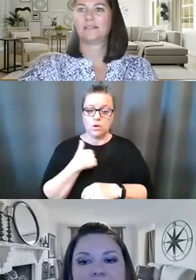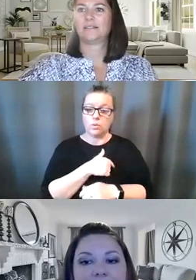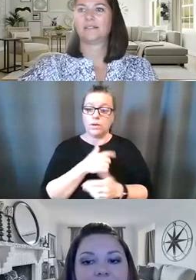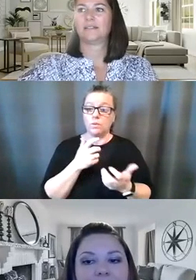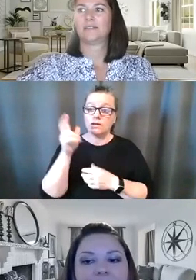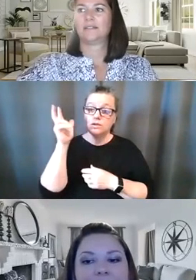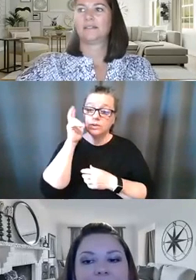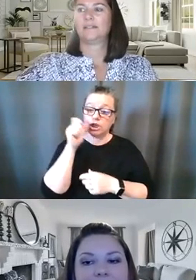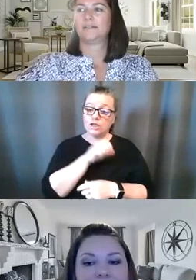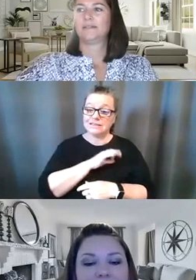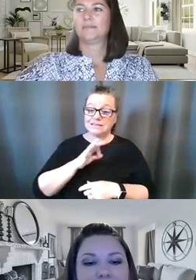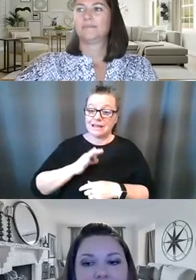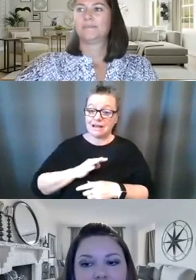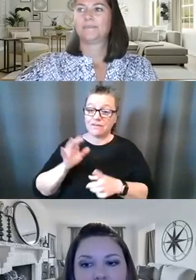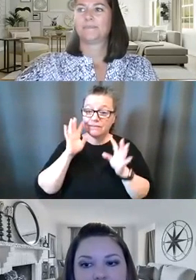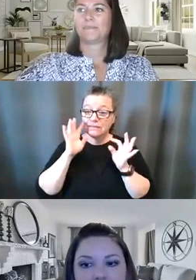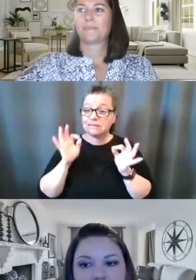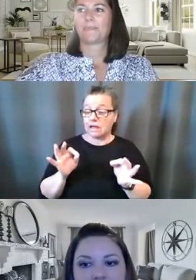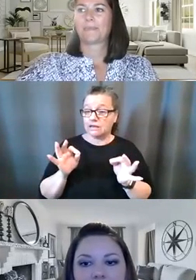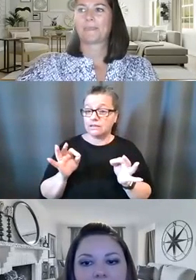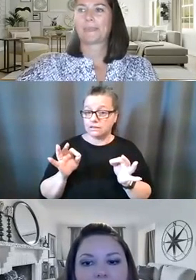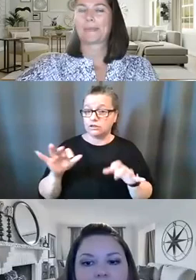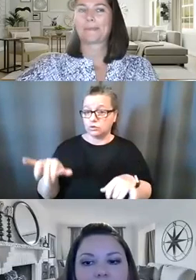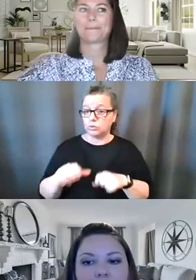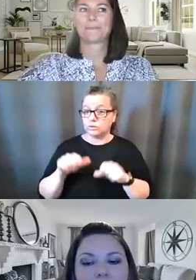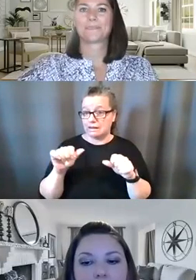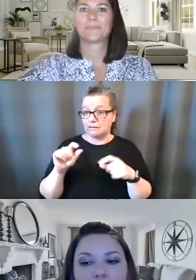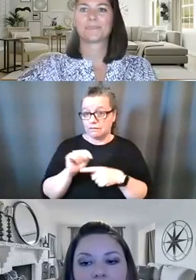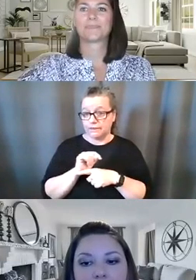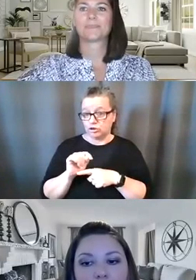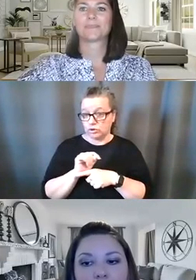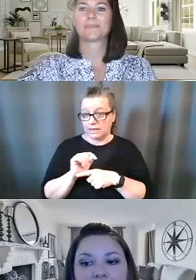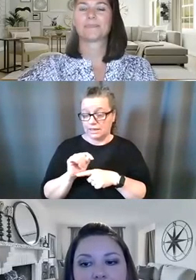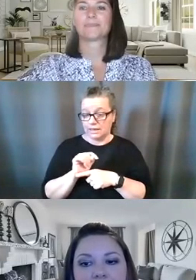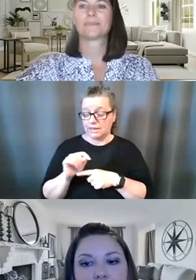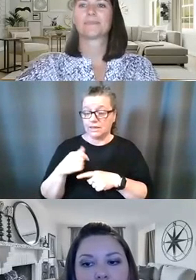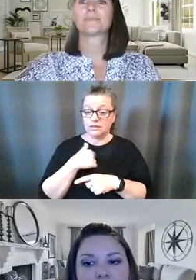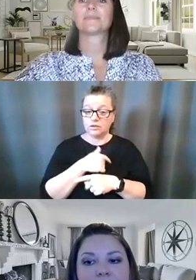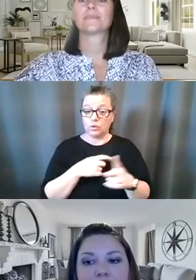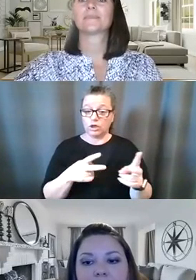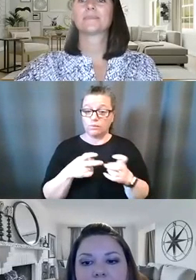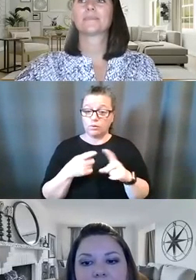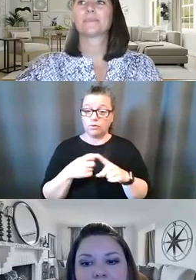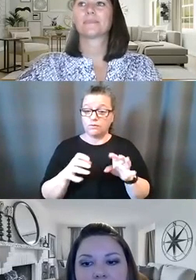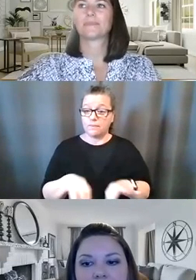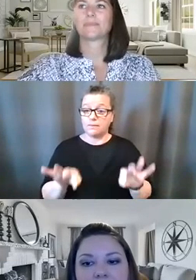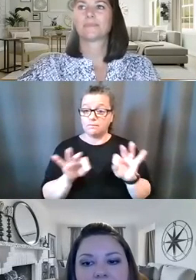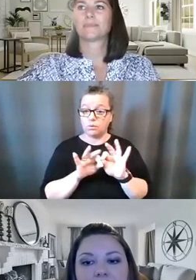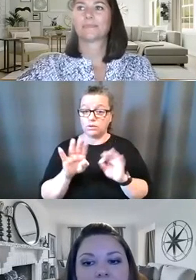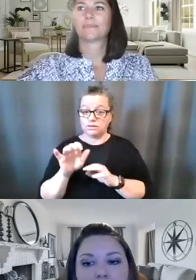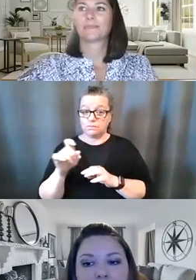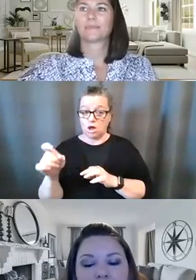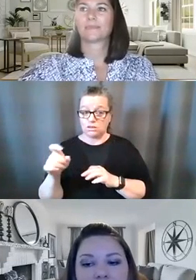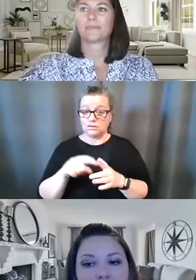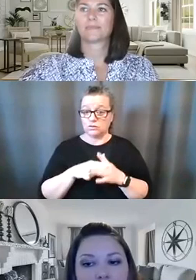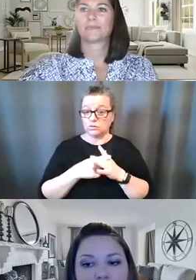that staff have decided to take the refresher training. So we're going to pull right from the importance box on this one to